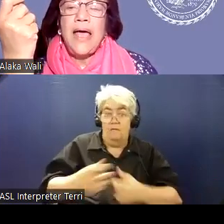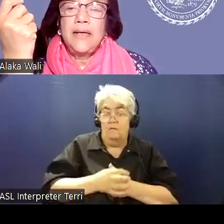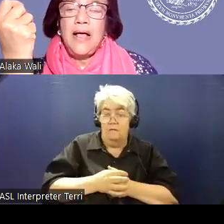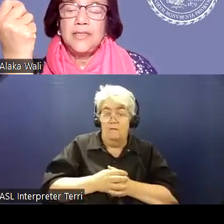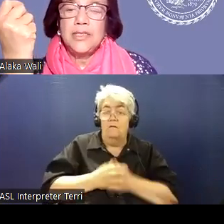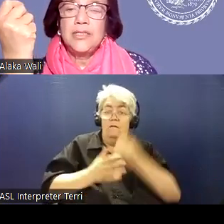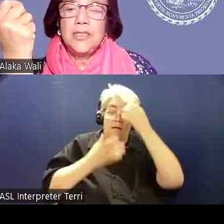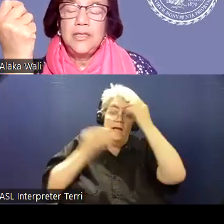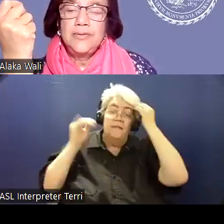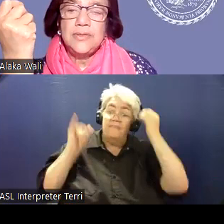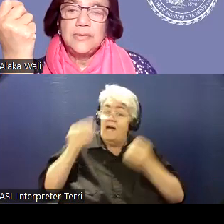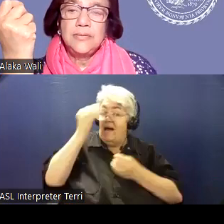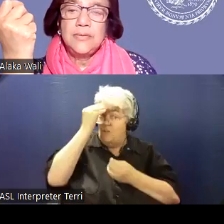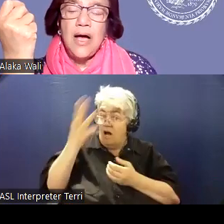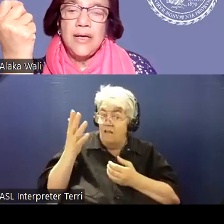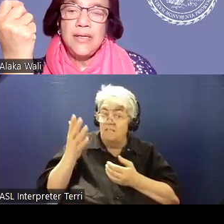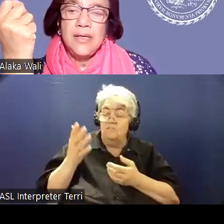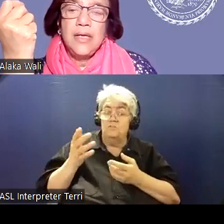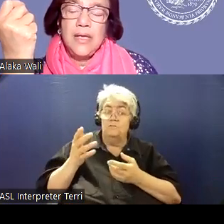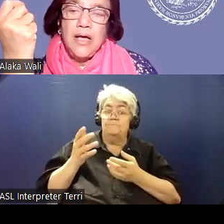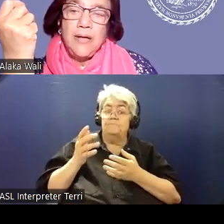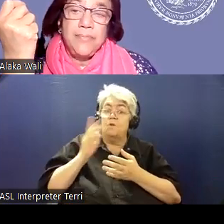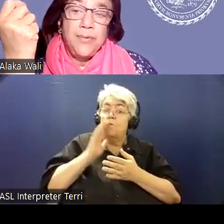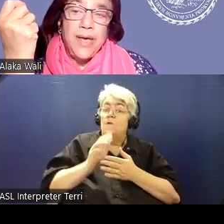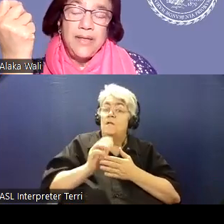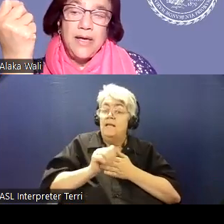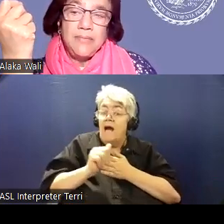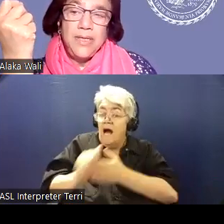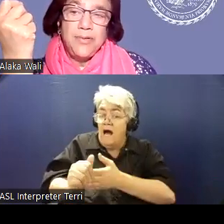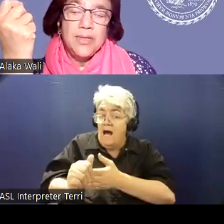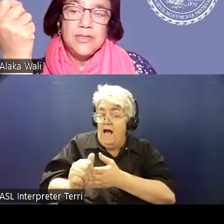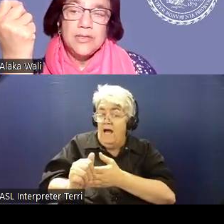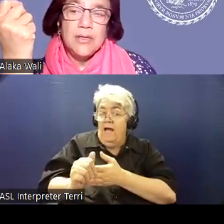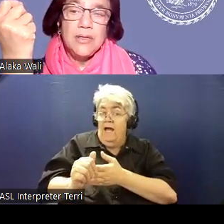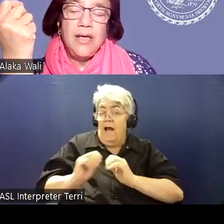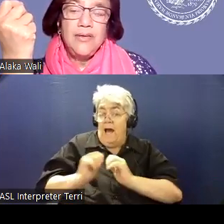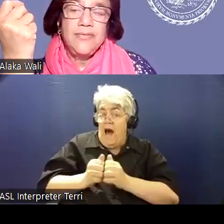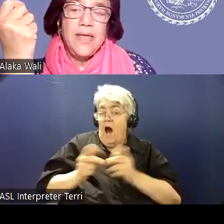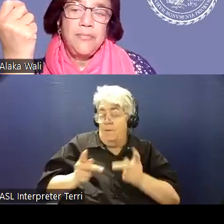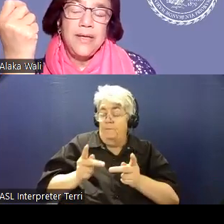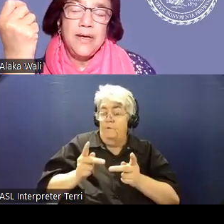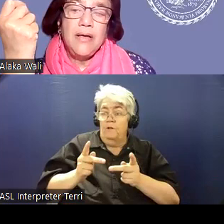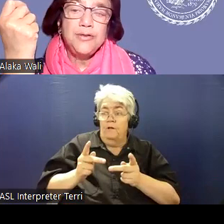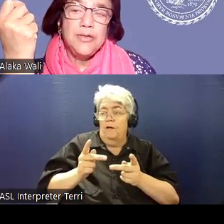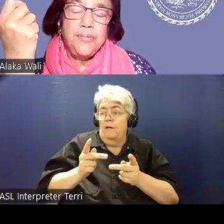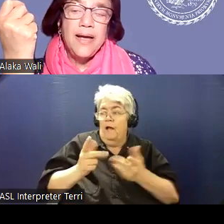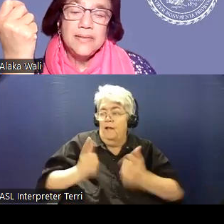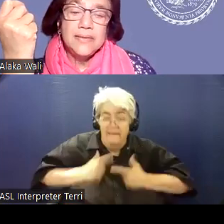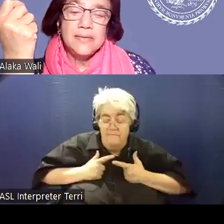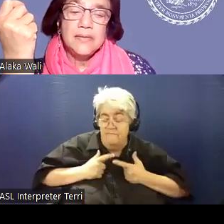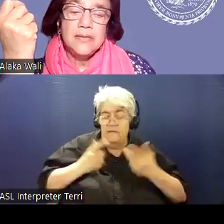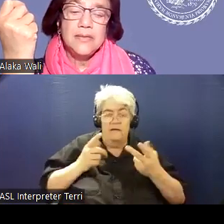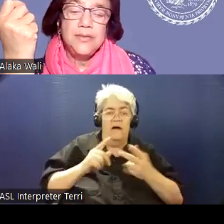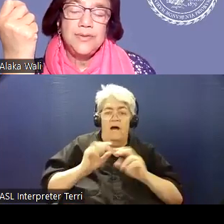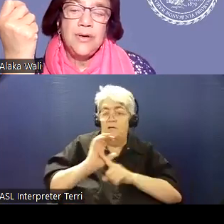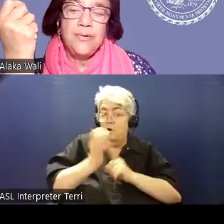And that knowledge continues to guide the way that people construct life, the way that cultural practices